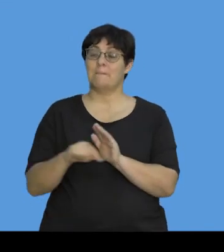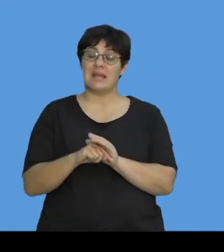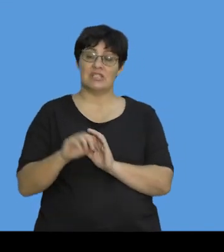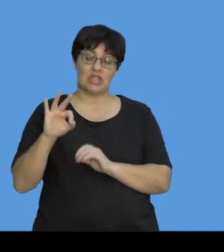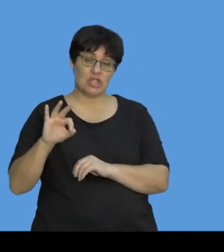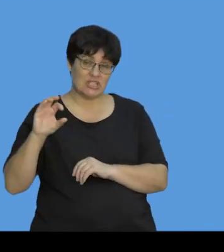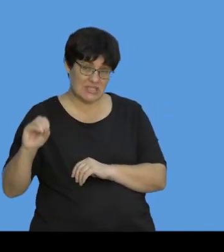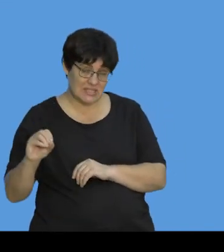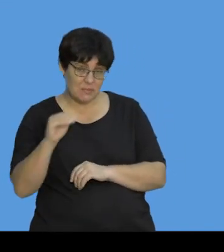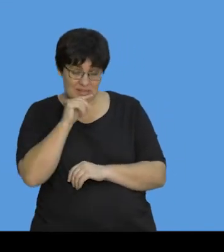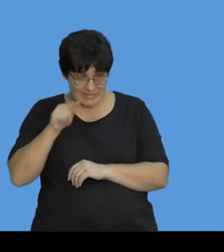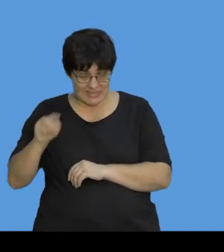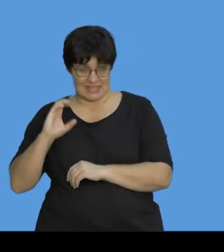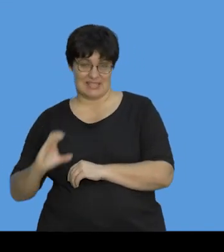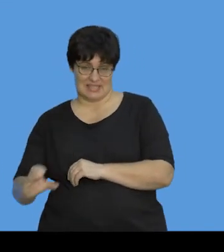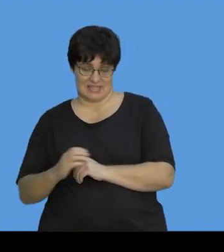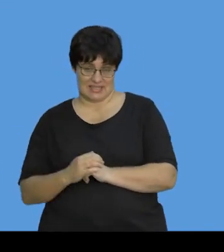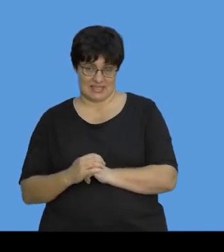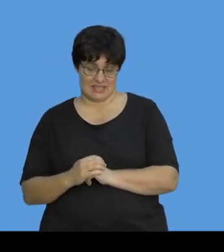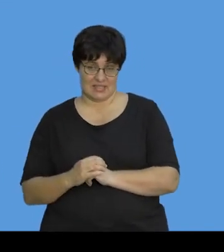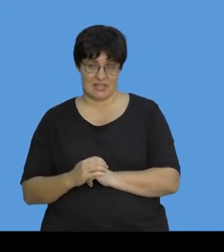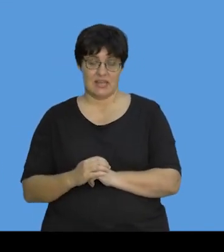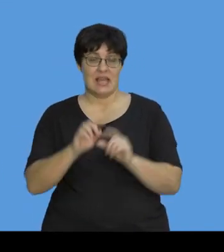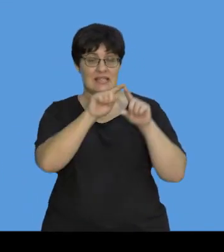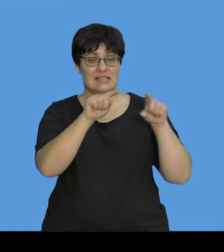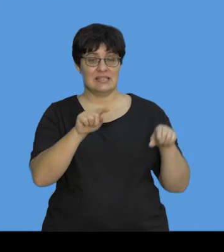is c, and delta x is